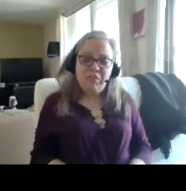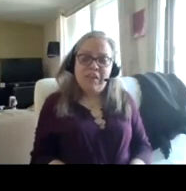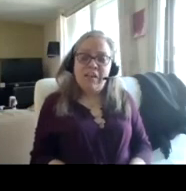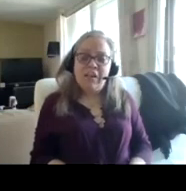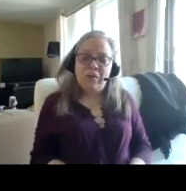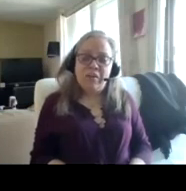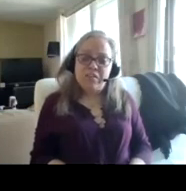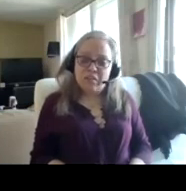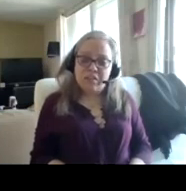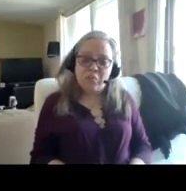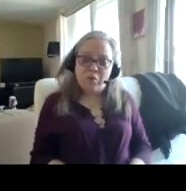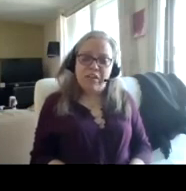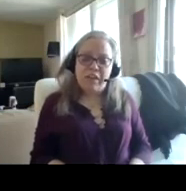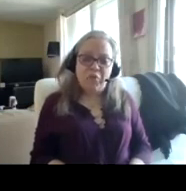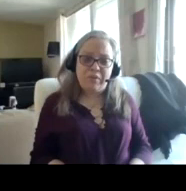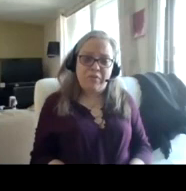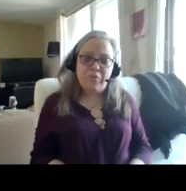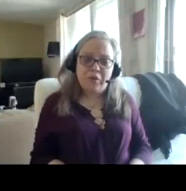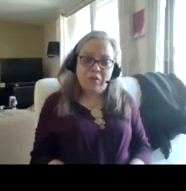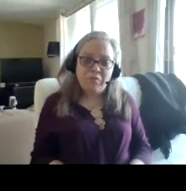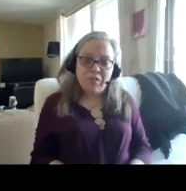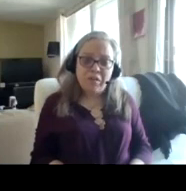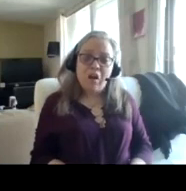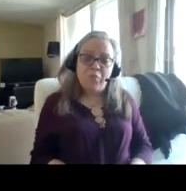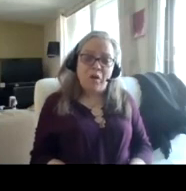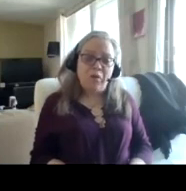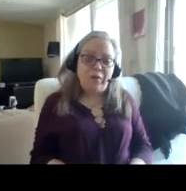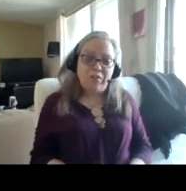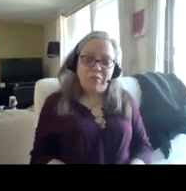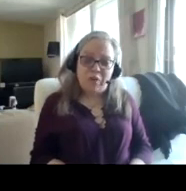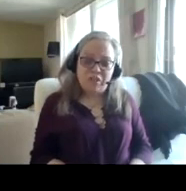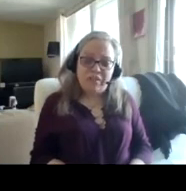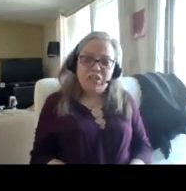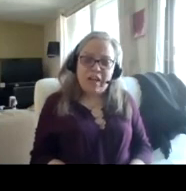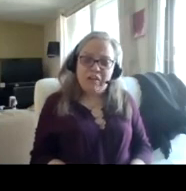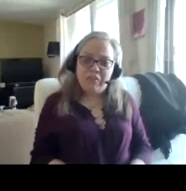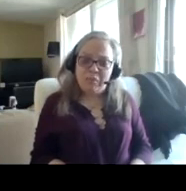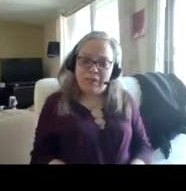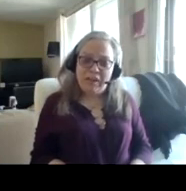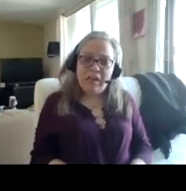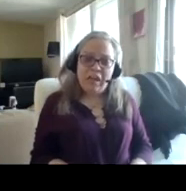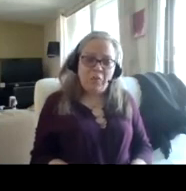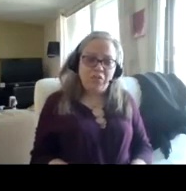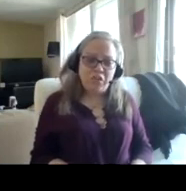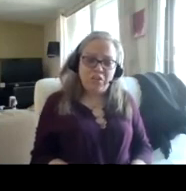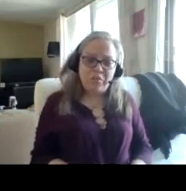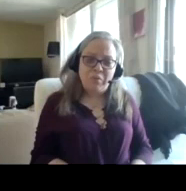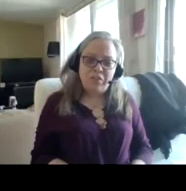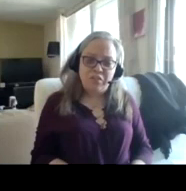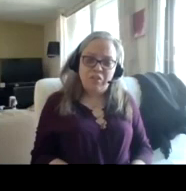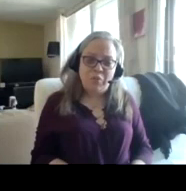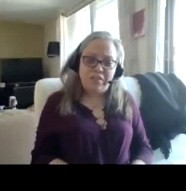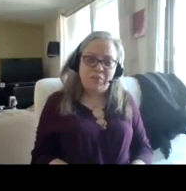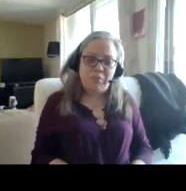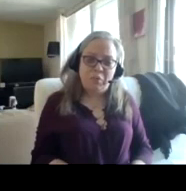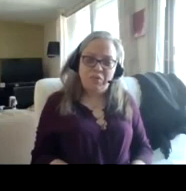information, hear concerns, and work together moving forward. Our moderators have been watching the chat of our meeting and will share some of the questions